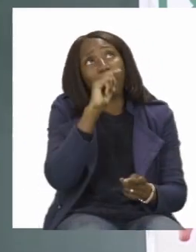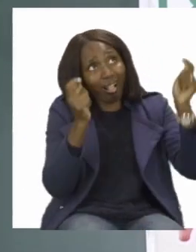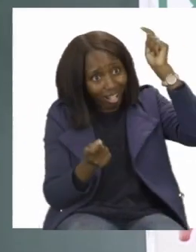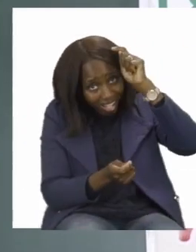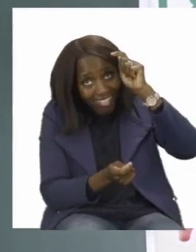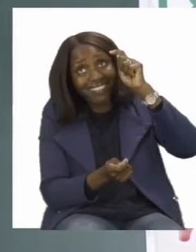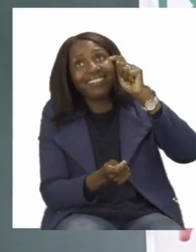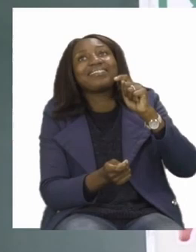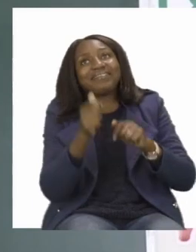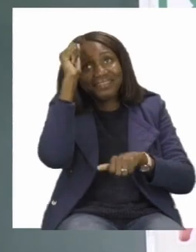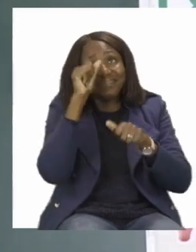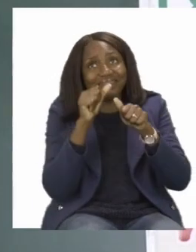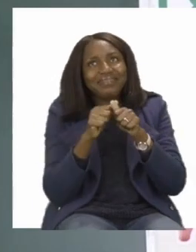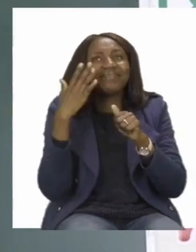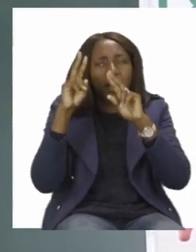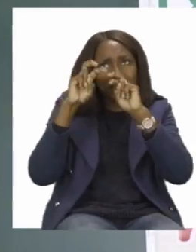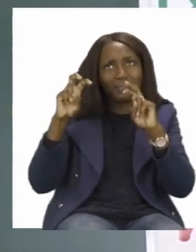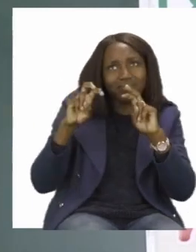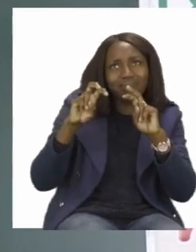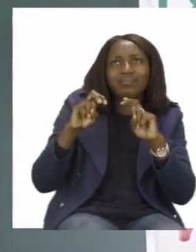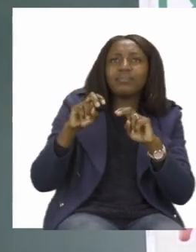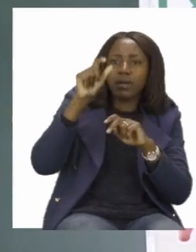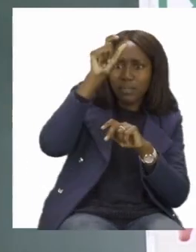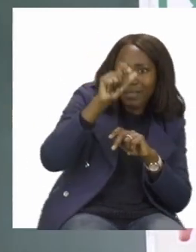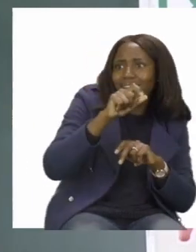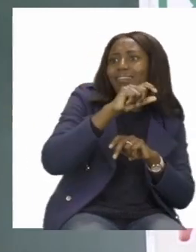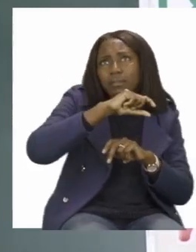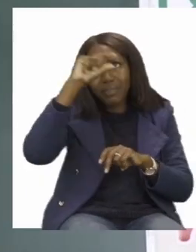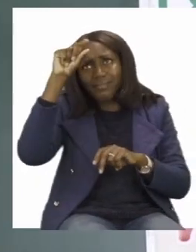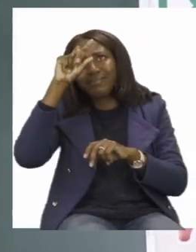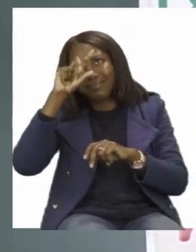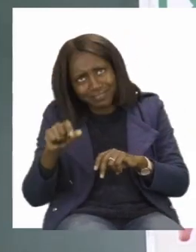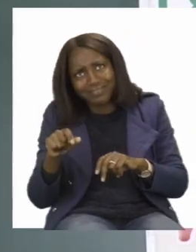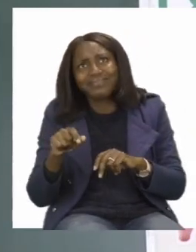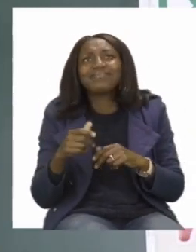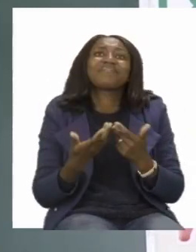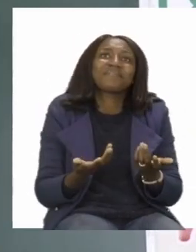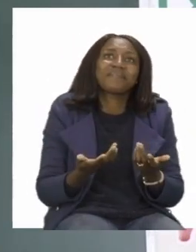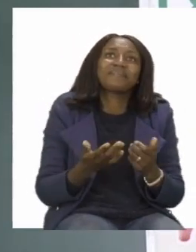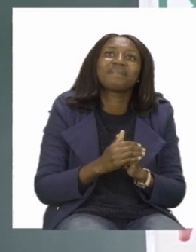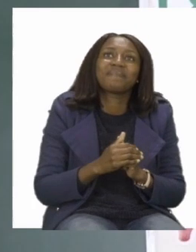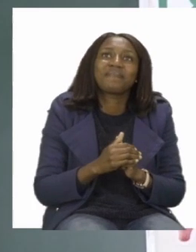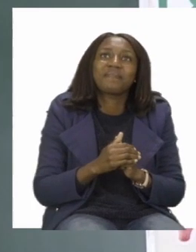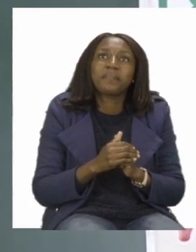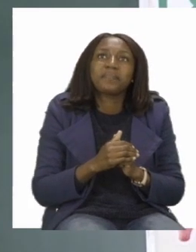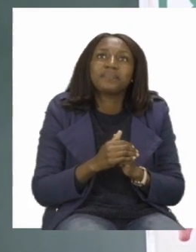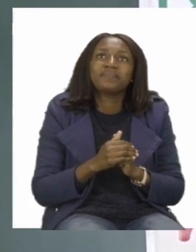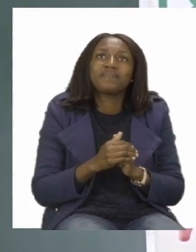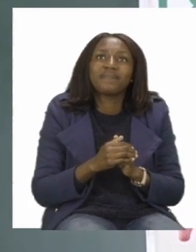ones. So remember, looking for the letters is better than looking for the spelling and the organizing of it. We are going